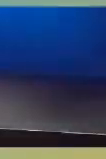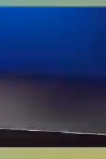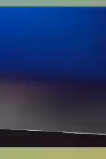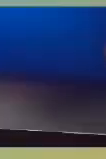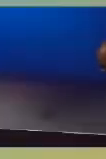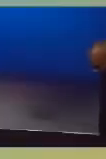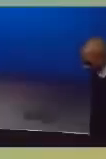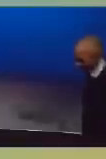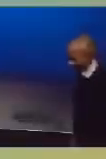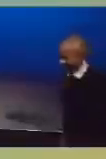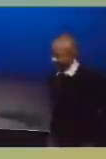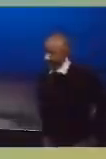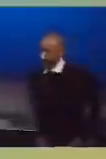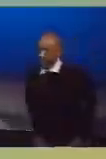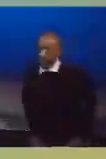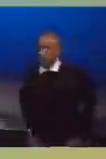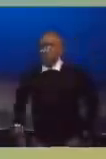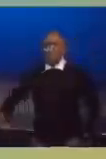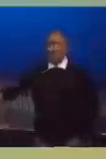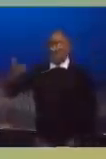Thank you.